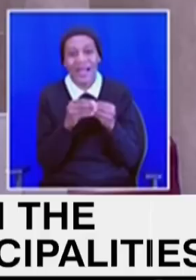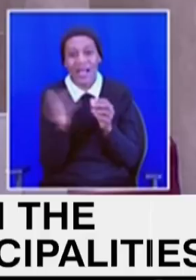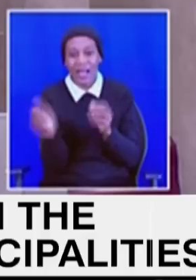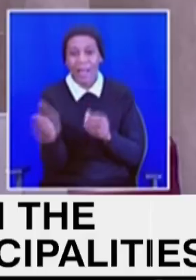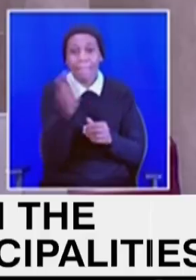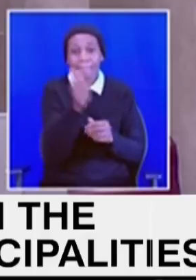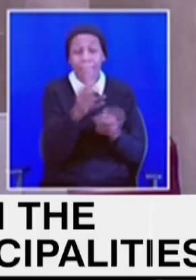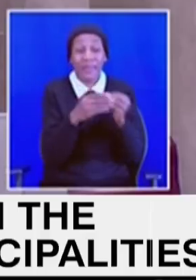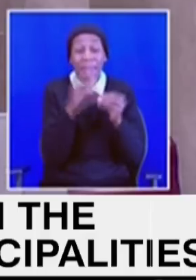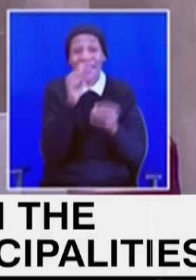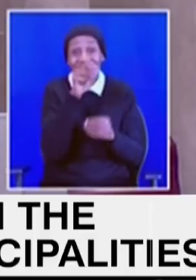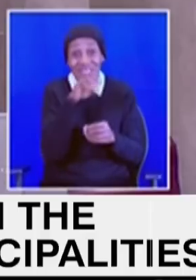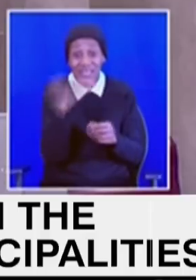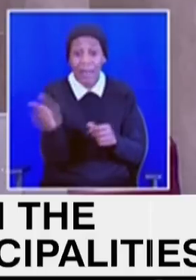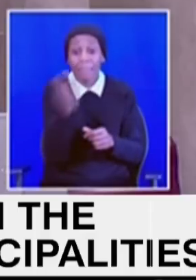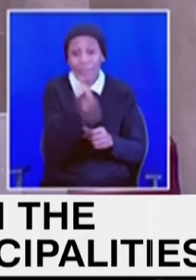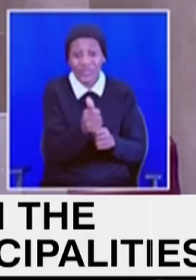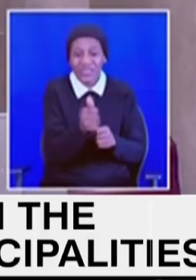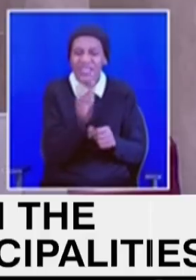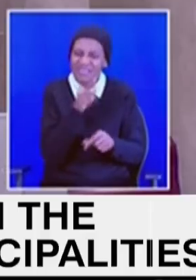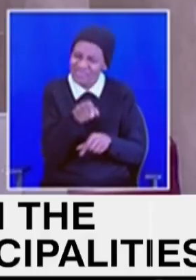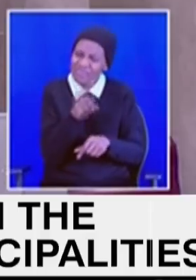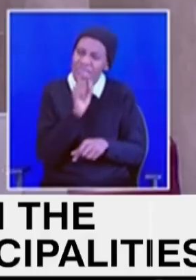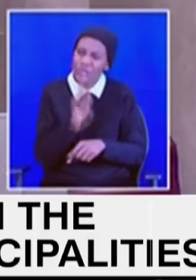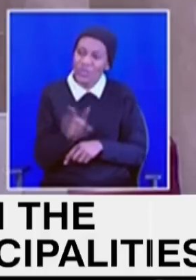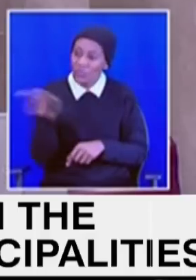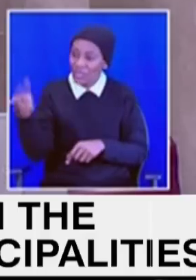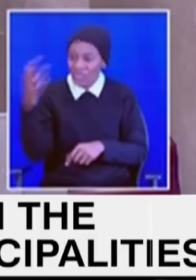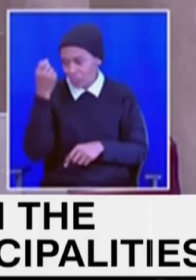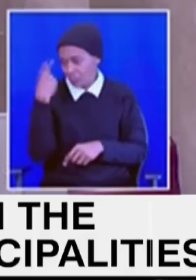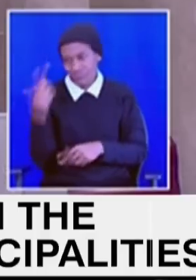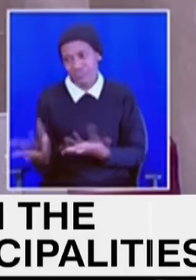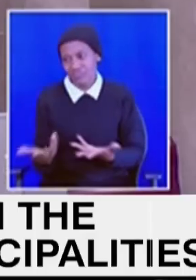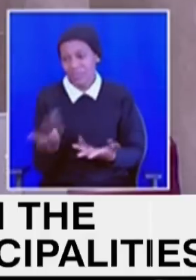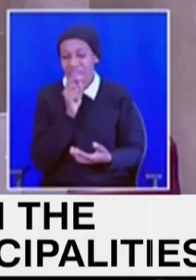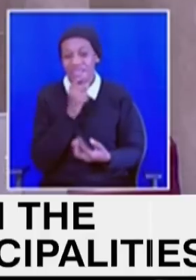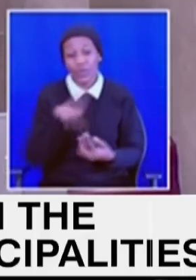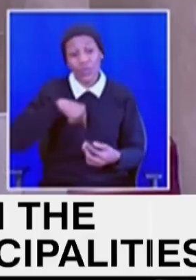It has nothing to do with just appointing people in government.